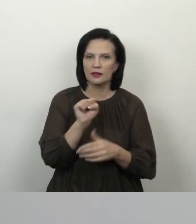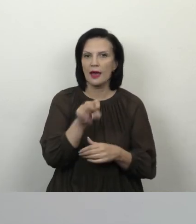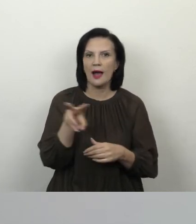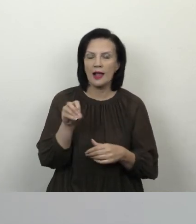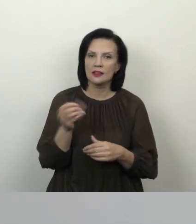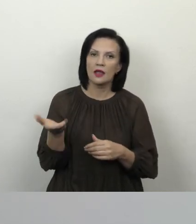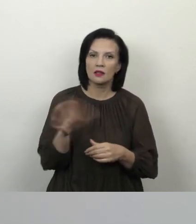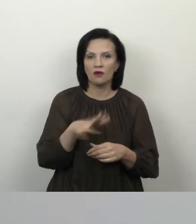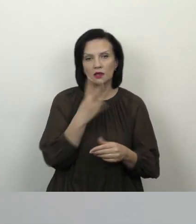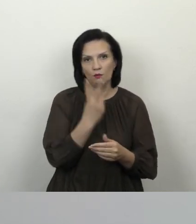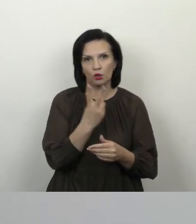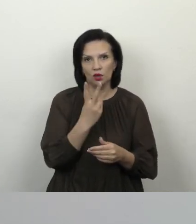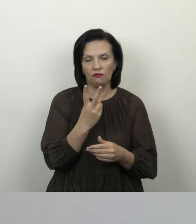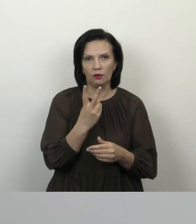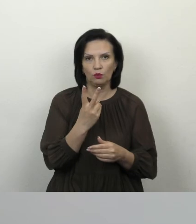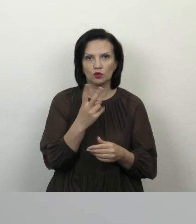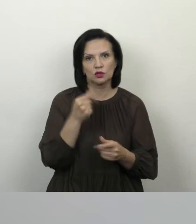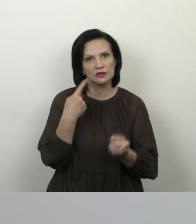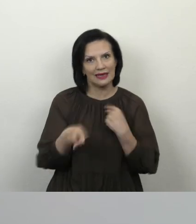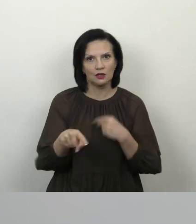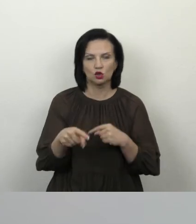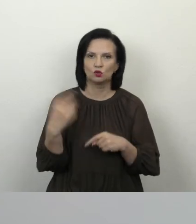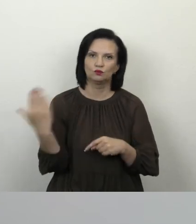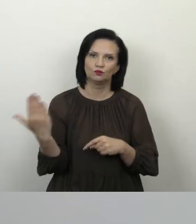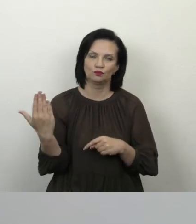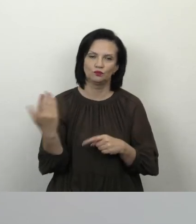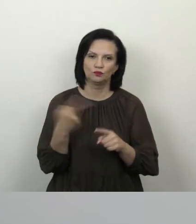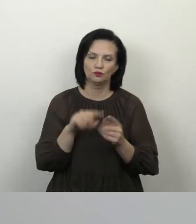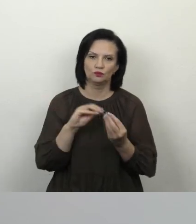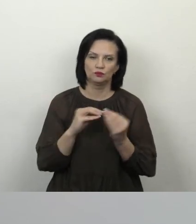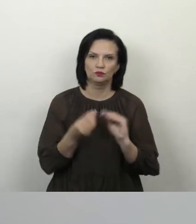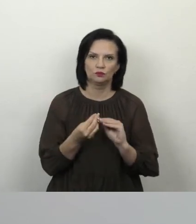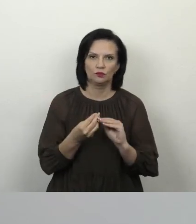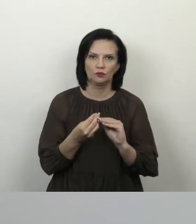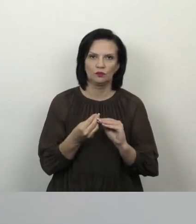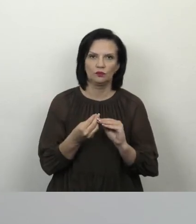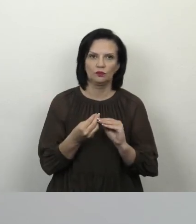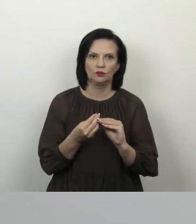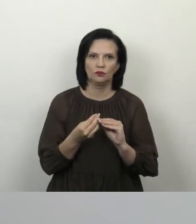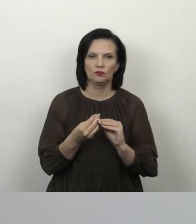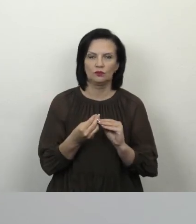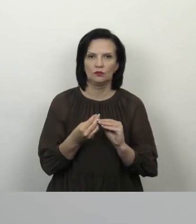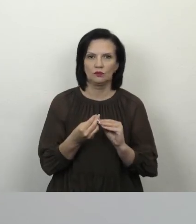can exist. However, let's look at it from another angle.